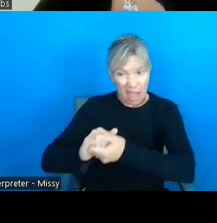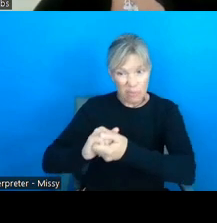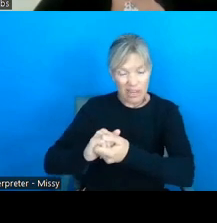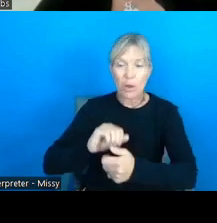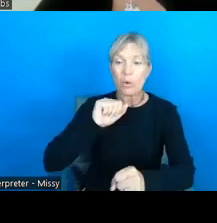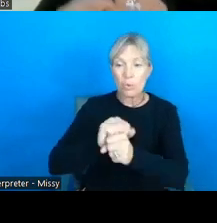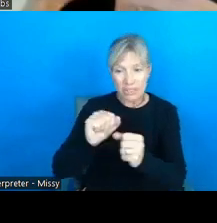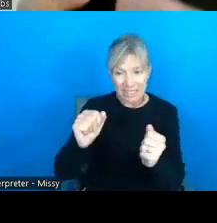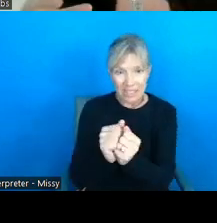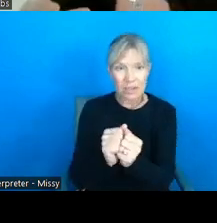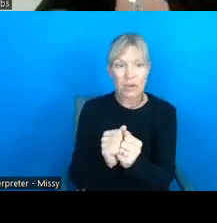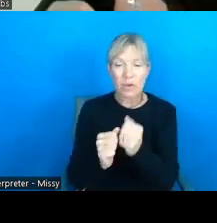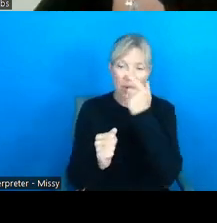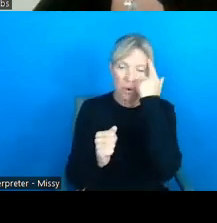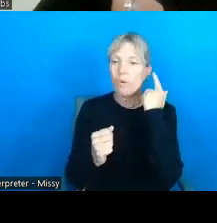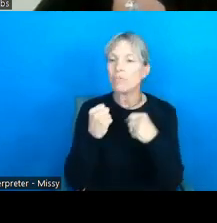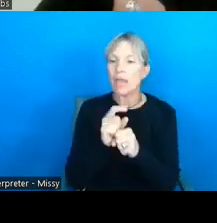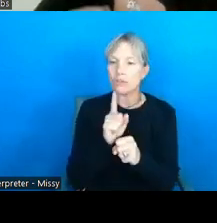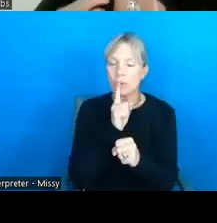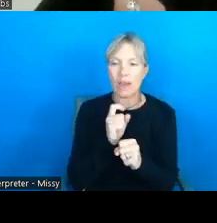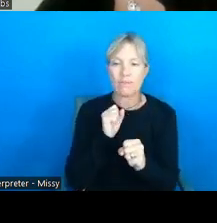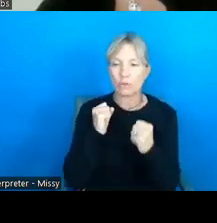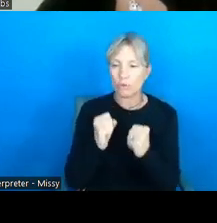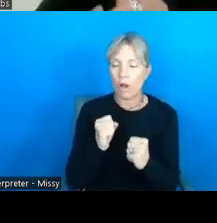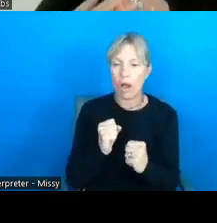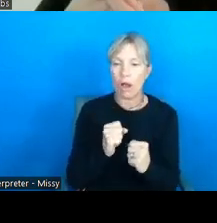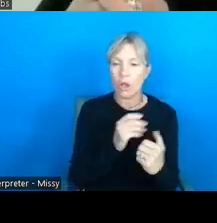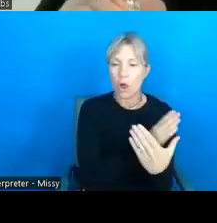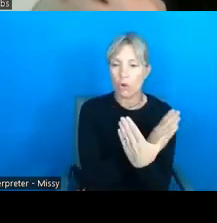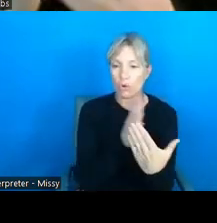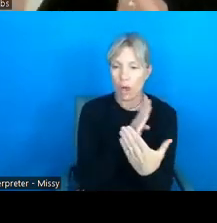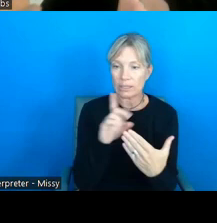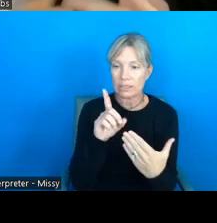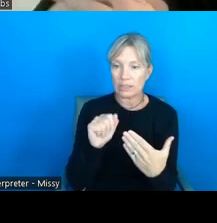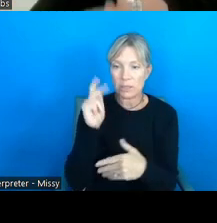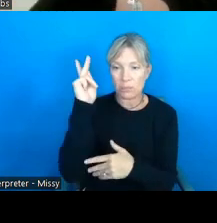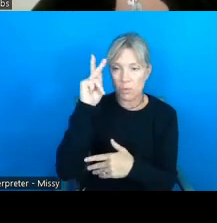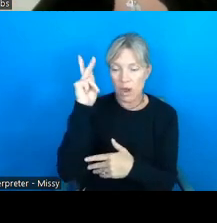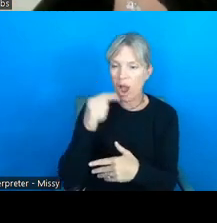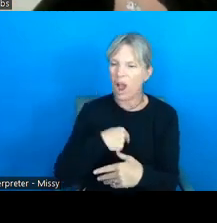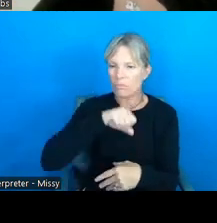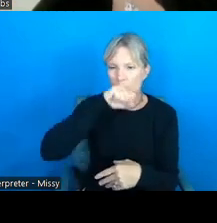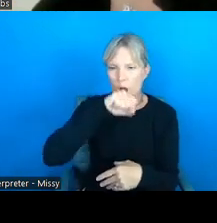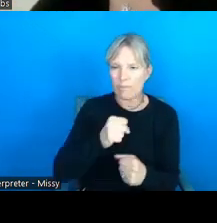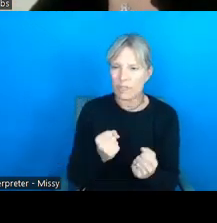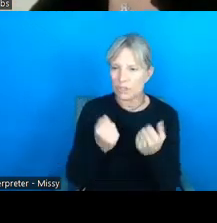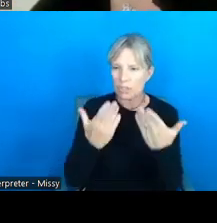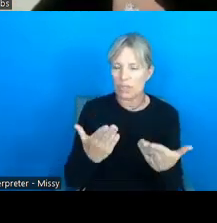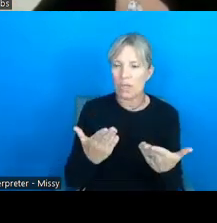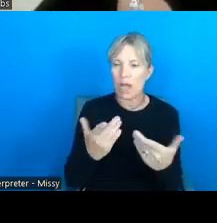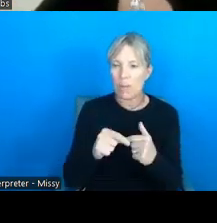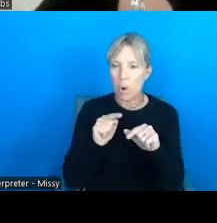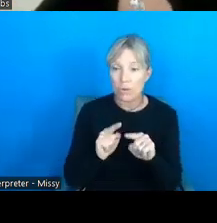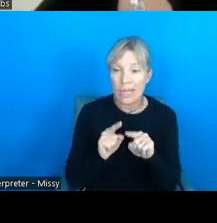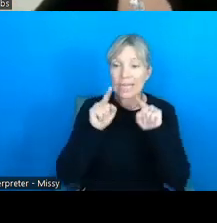together, we build a strong cross-disability movement. I love some of the suggestions about getting out there,